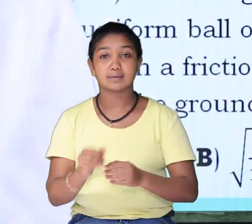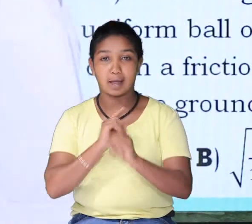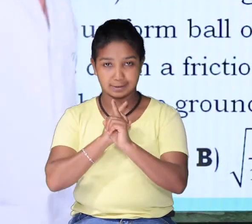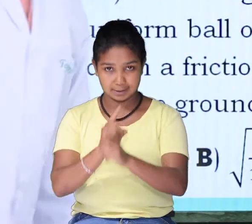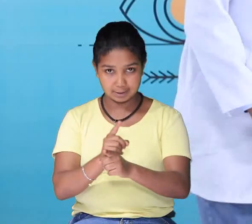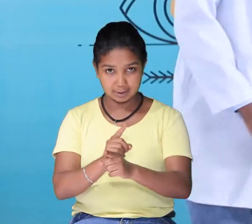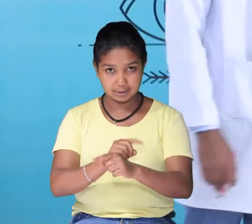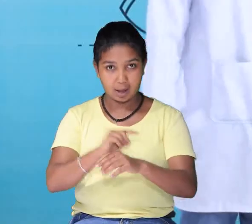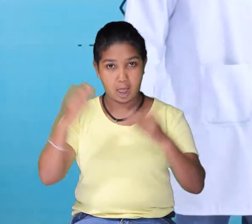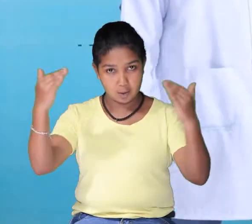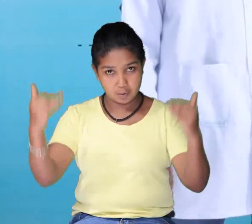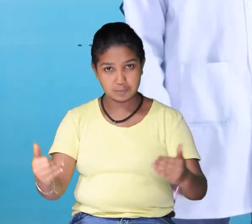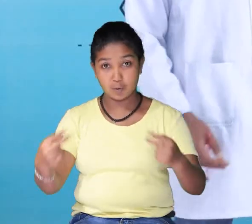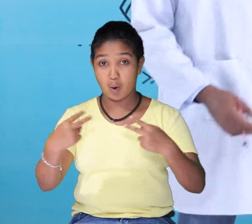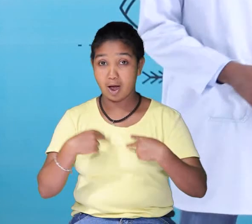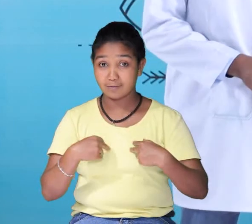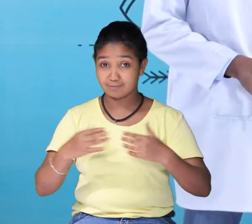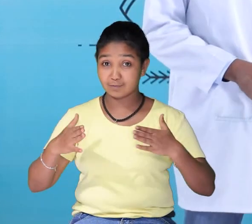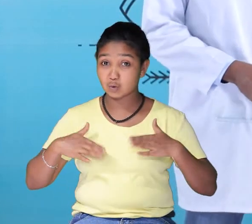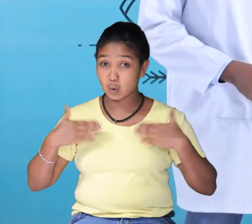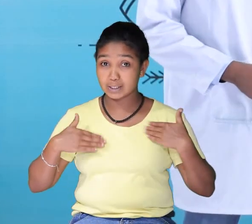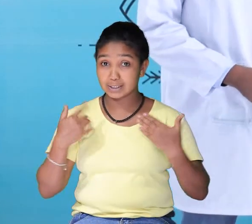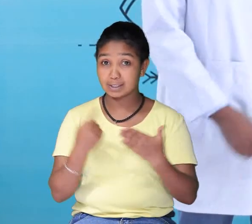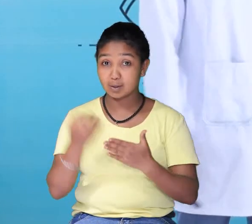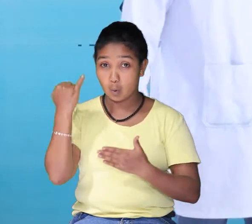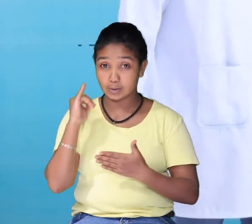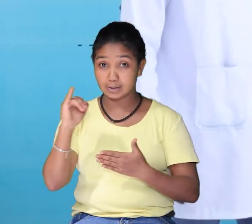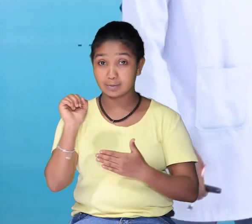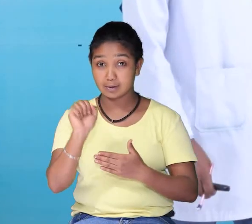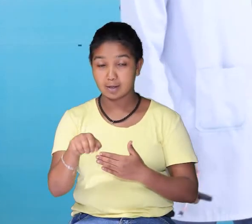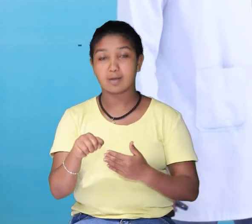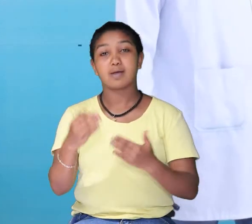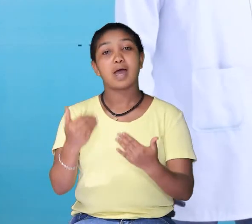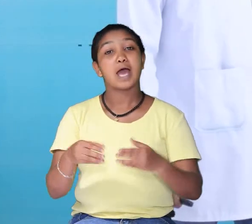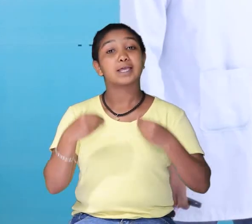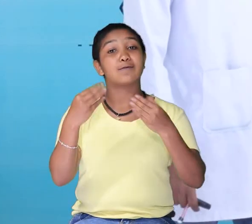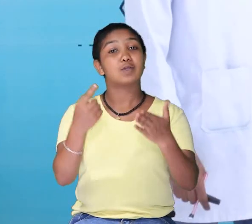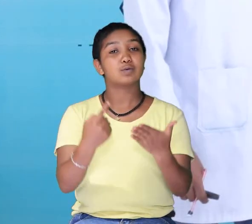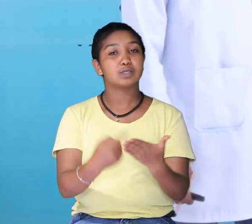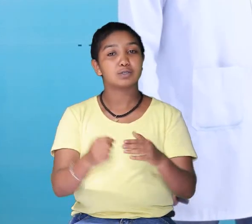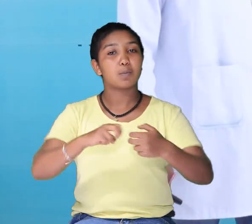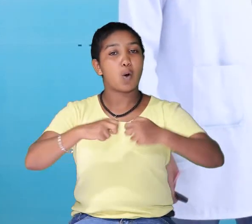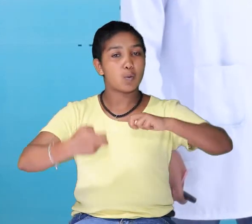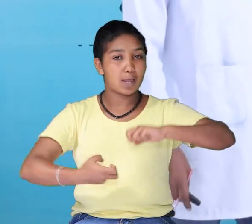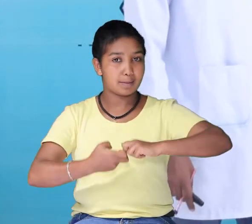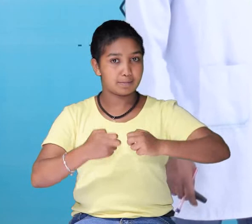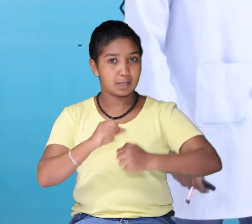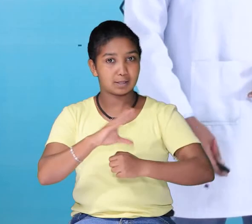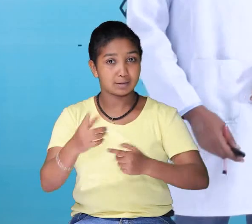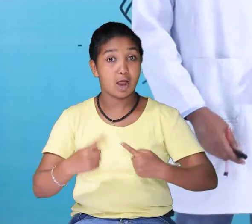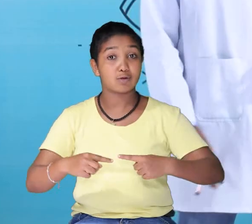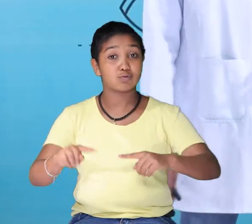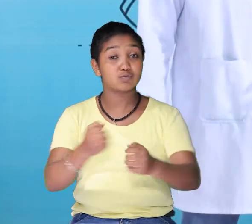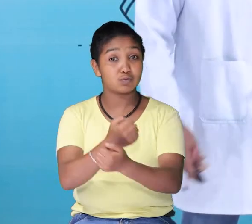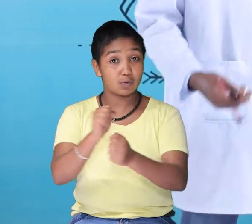answer. So I hope you have enjoyed these concepts, and I will give you this problem and try to